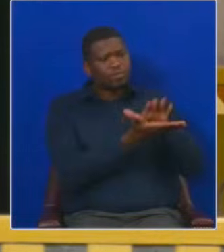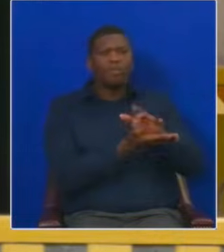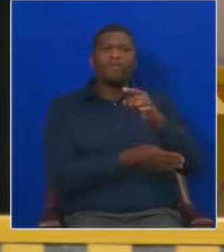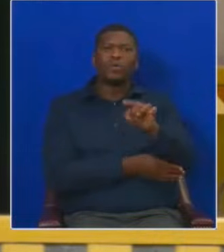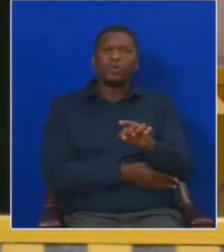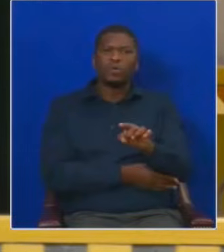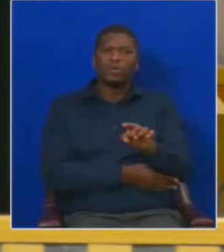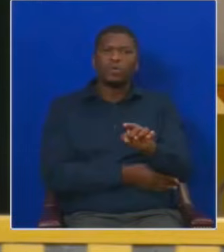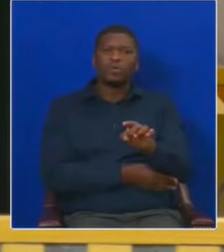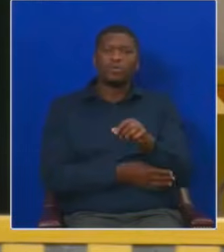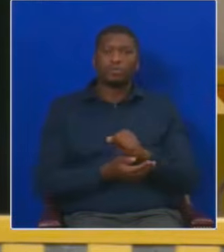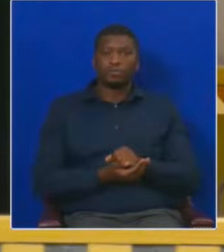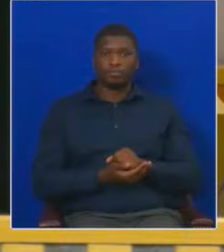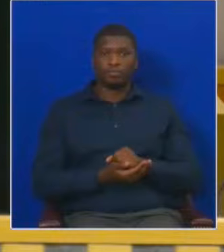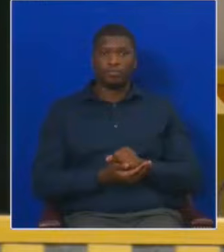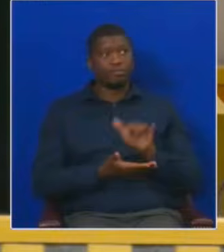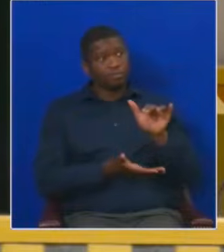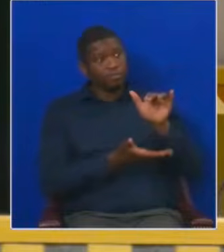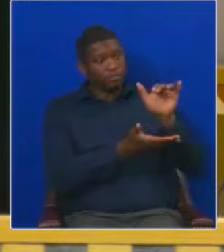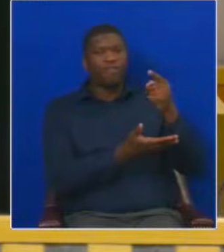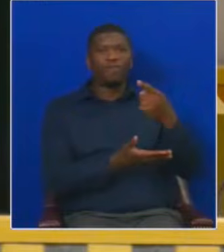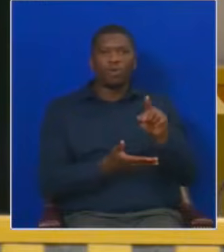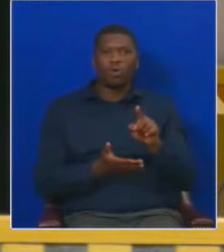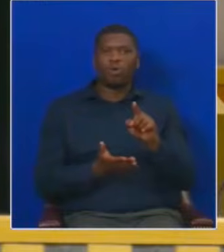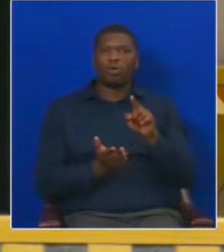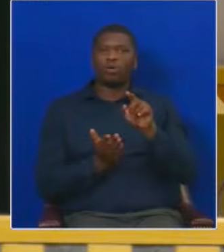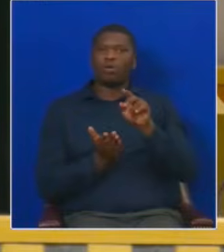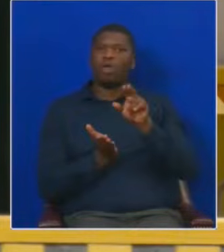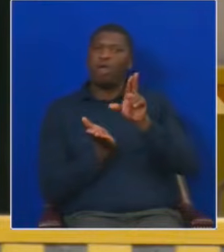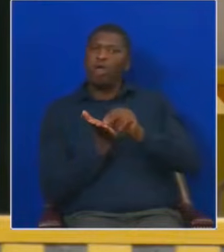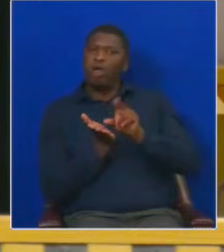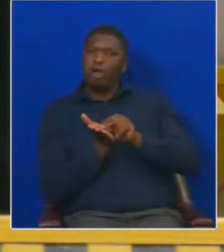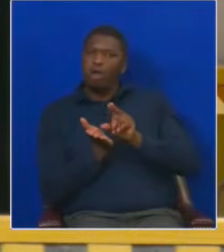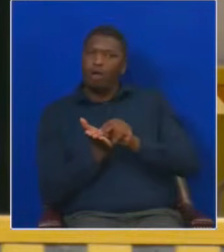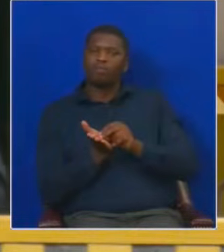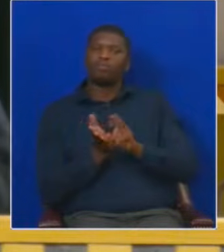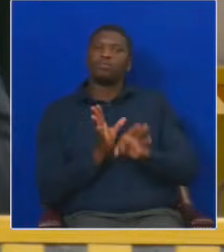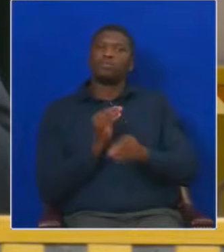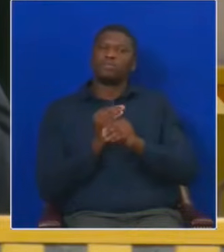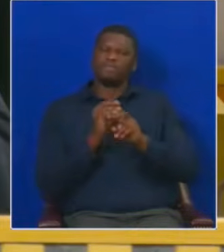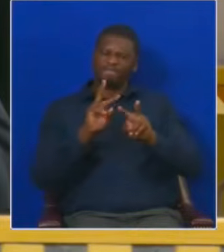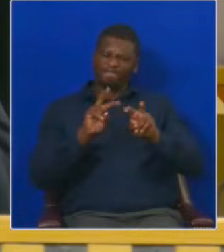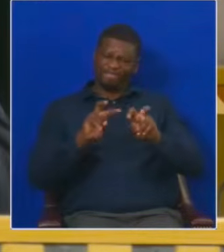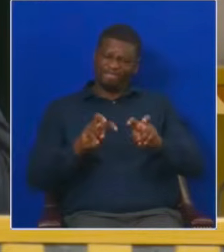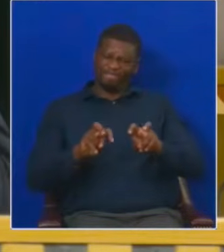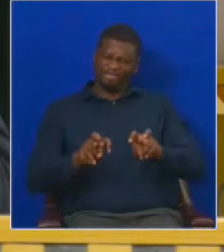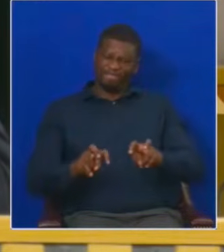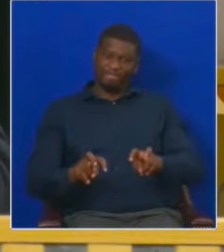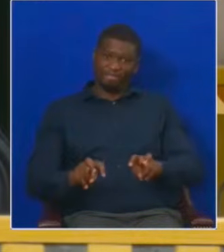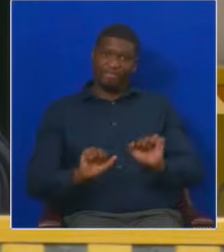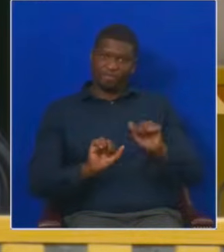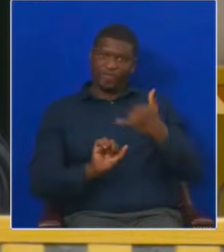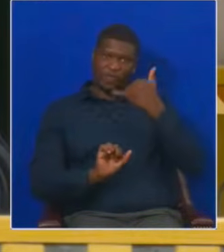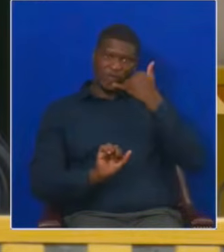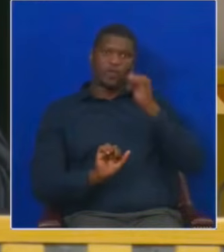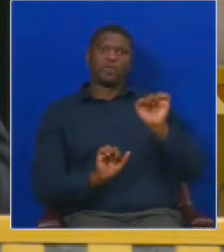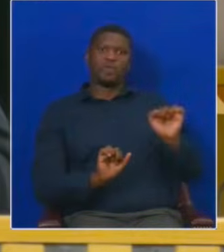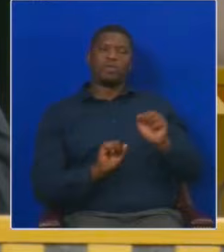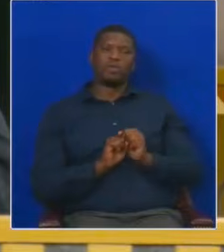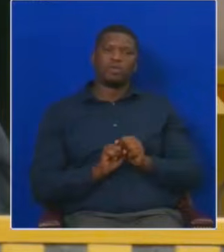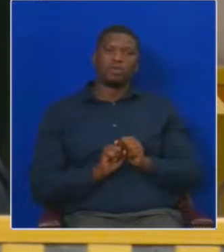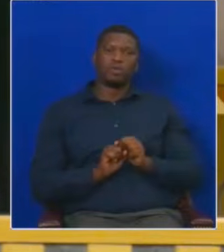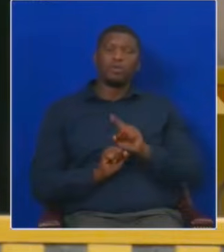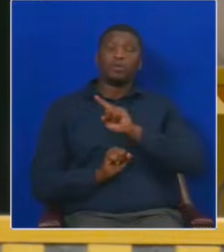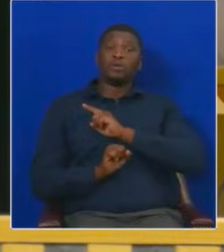For downloading and investigation purposes, Commissioners, as we have first